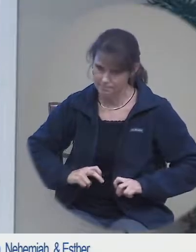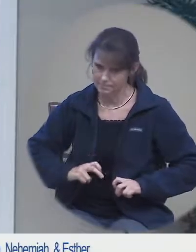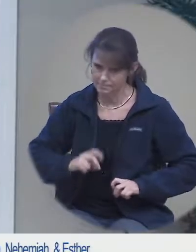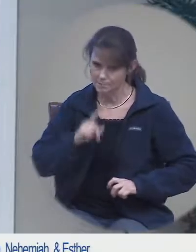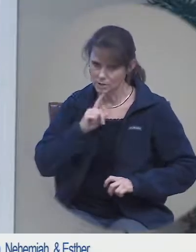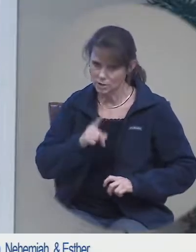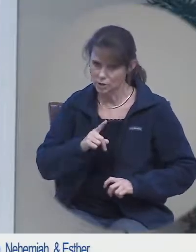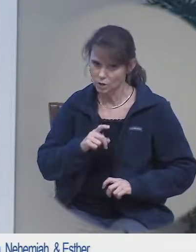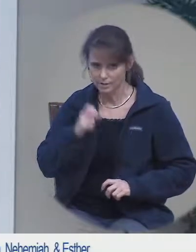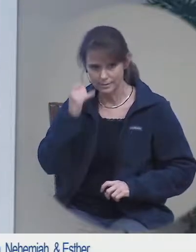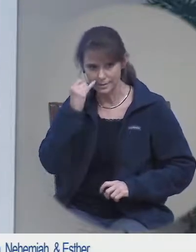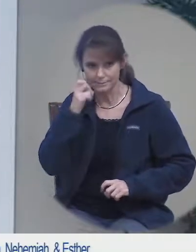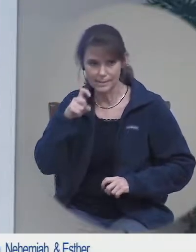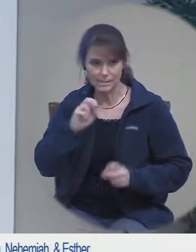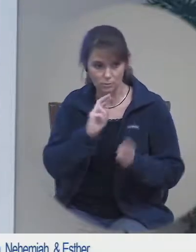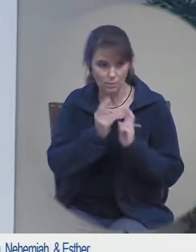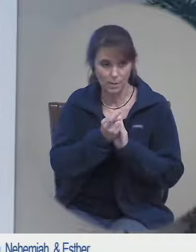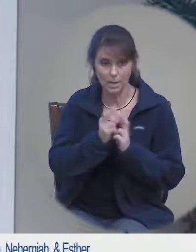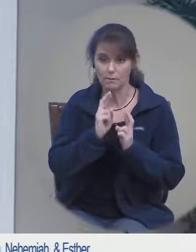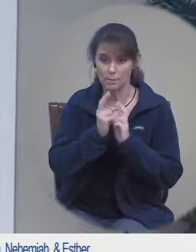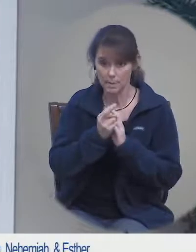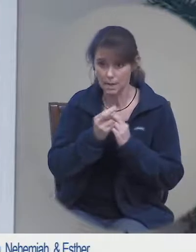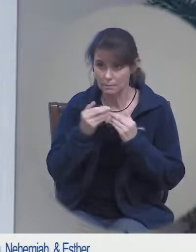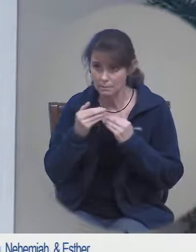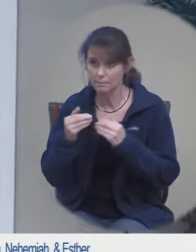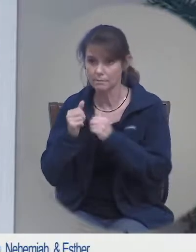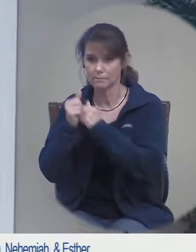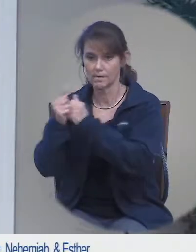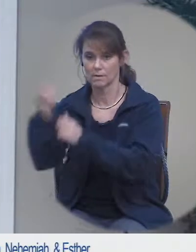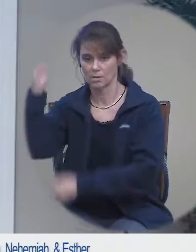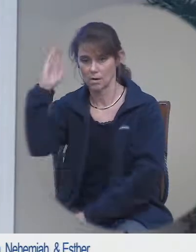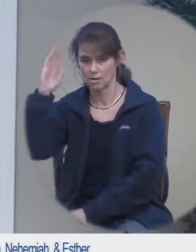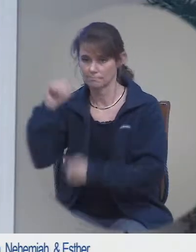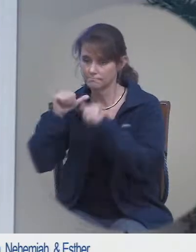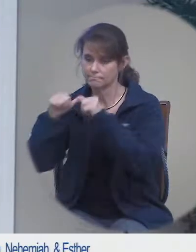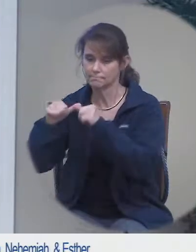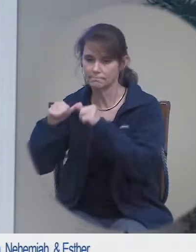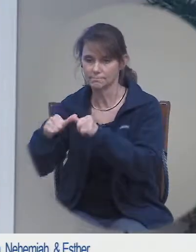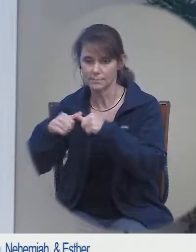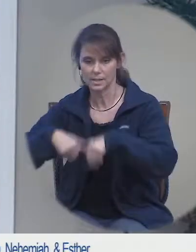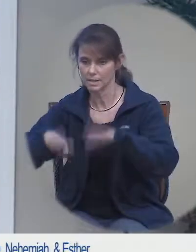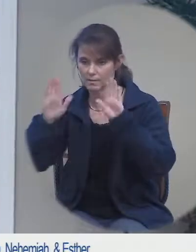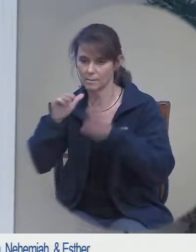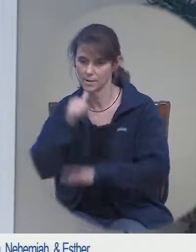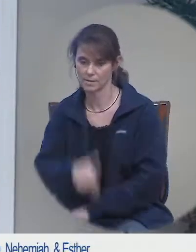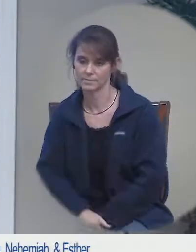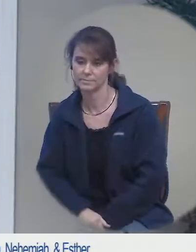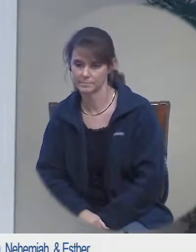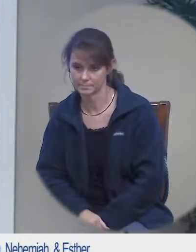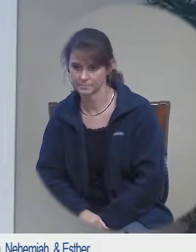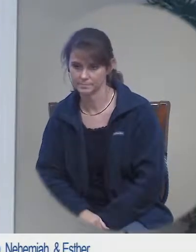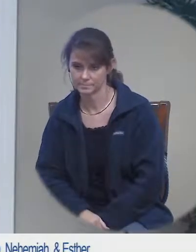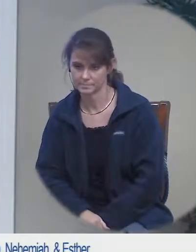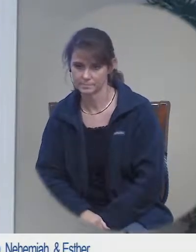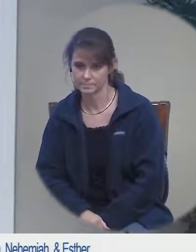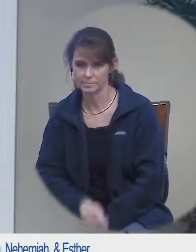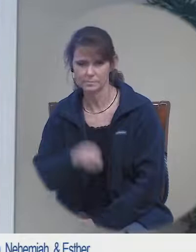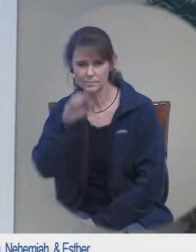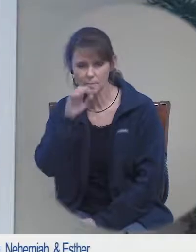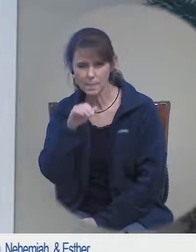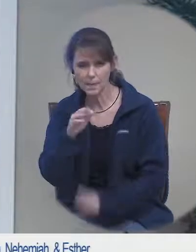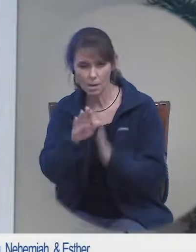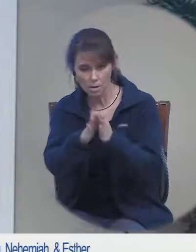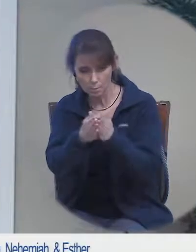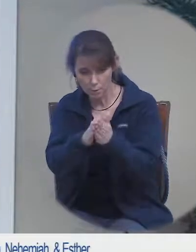Nehemiah, just like Ezra, ends on a downer. As Ezra, we kind of read the book of Ezra and we get